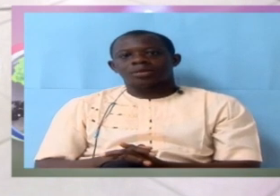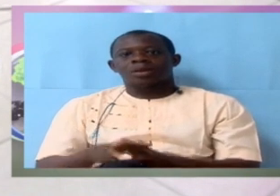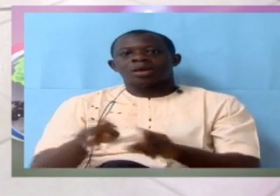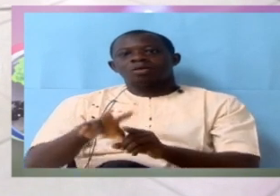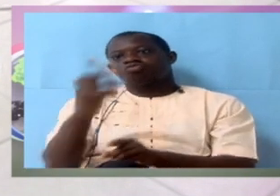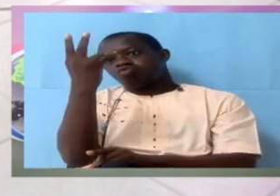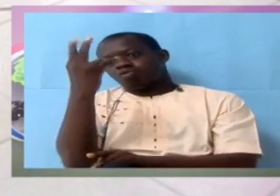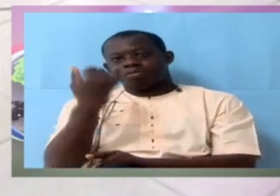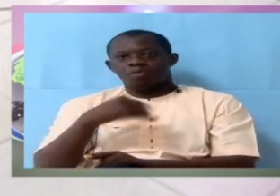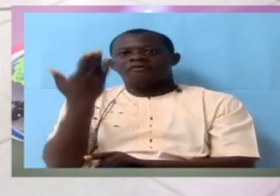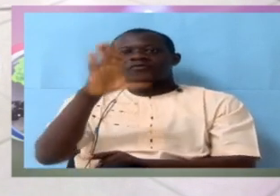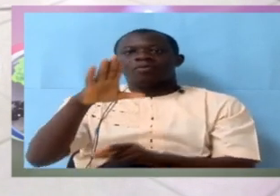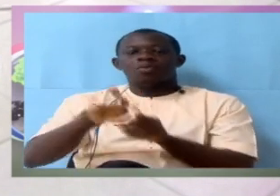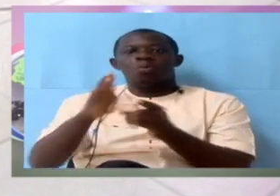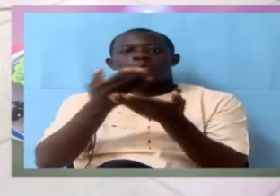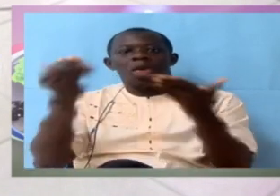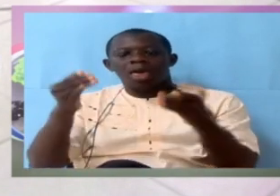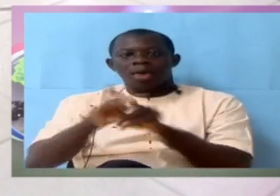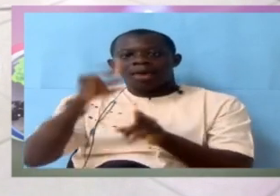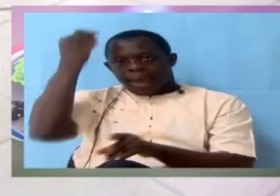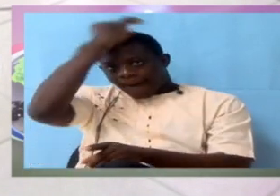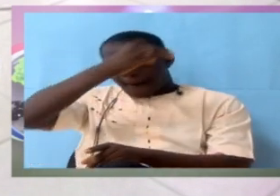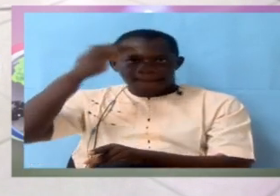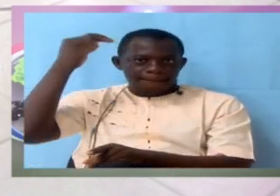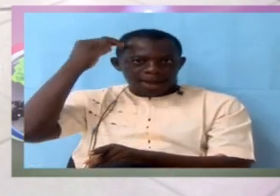Two came from Saudi.